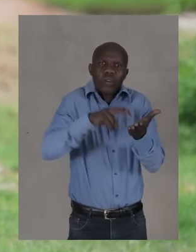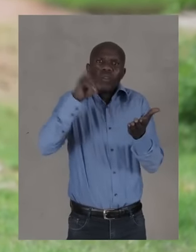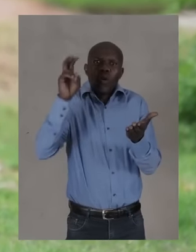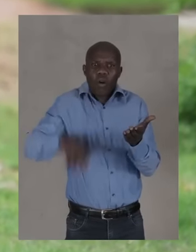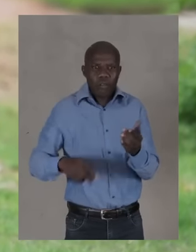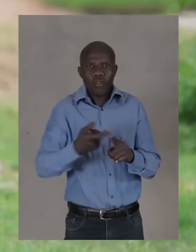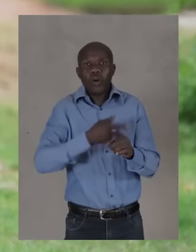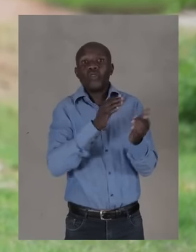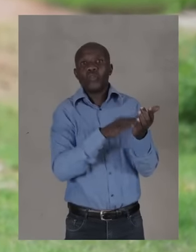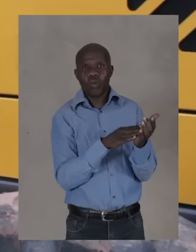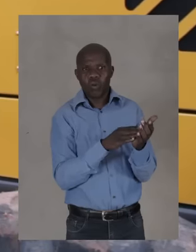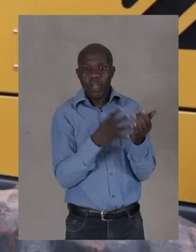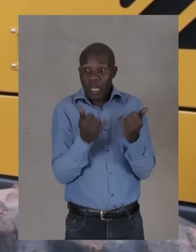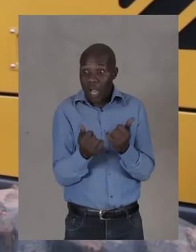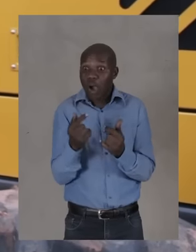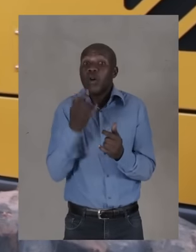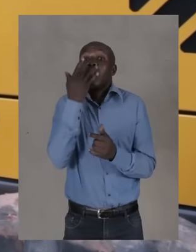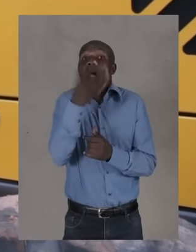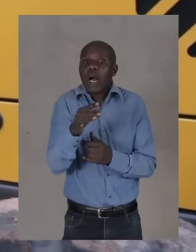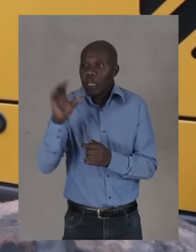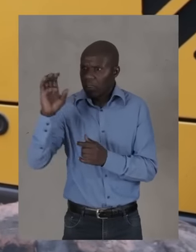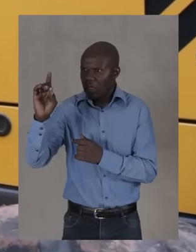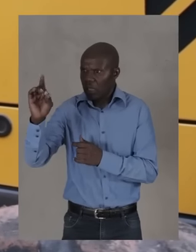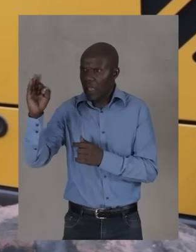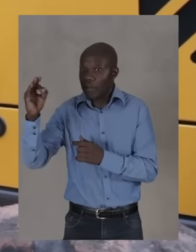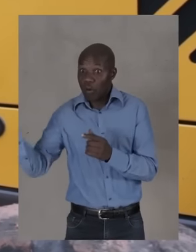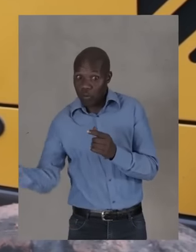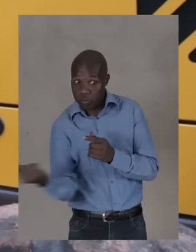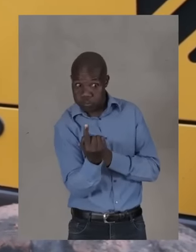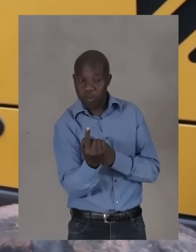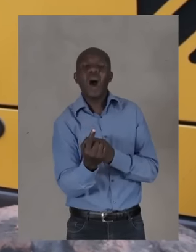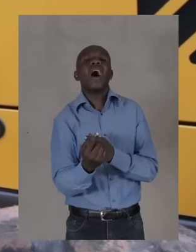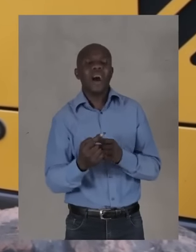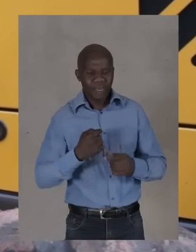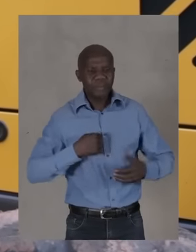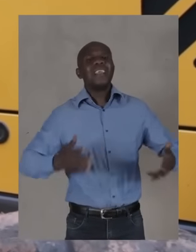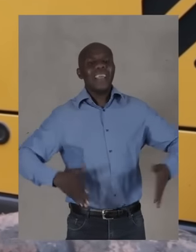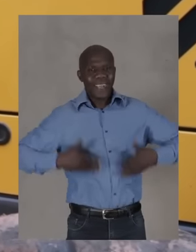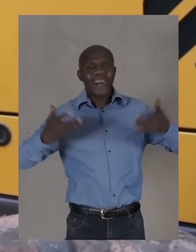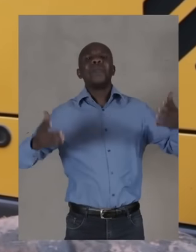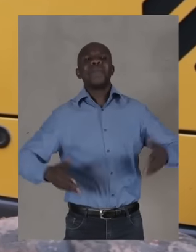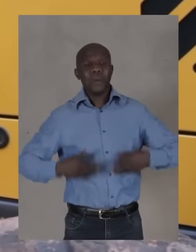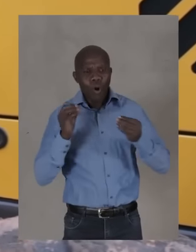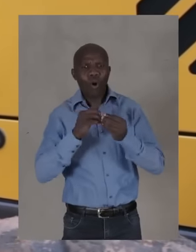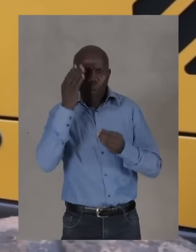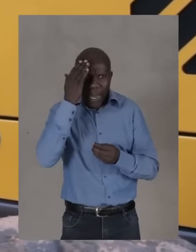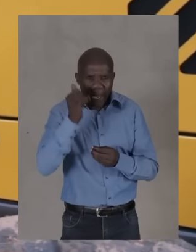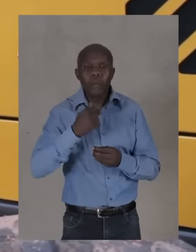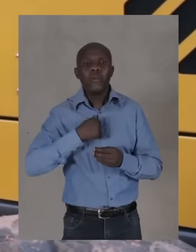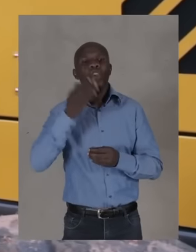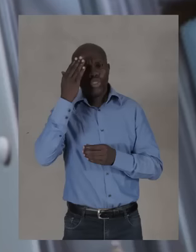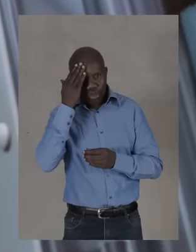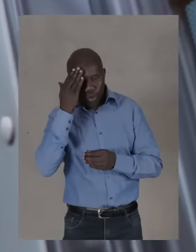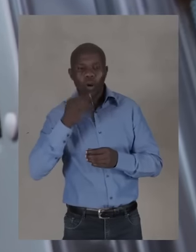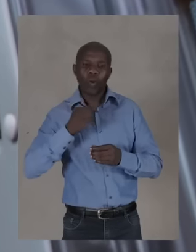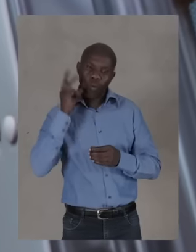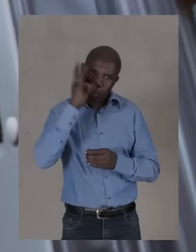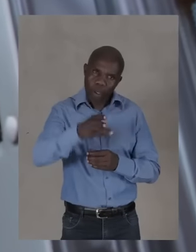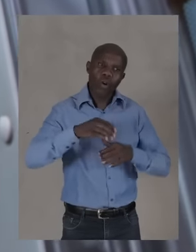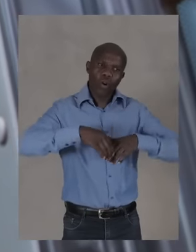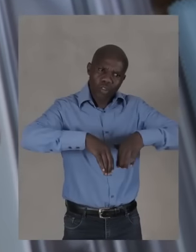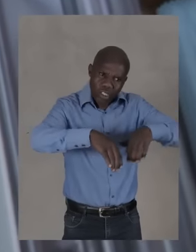about to drop out from school. Since the CDF came in, I was very happy because I knew that I